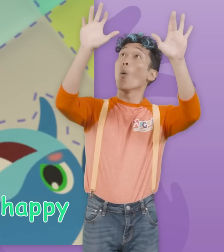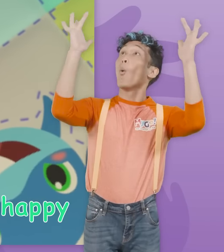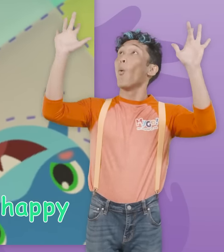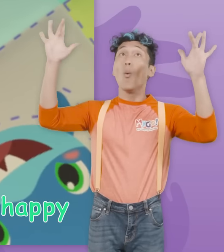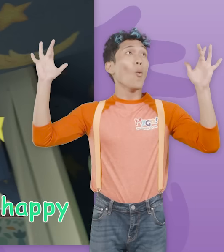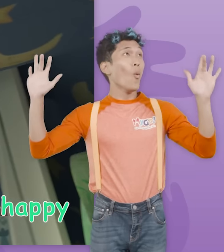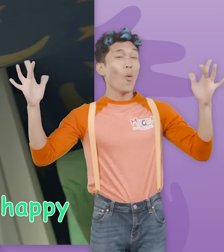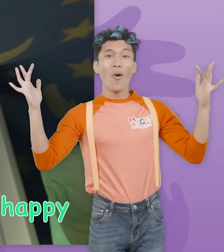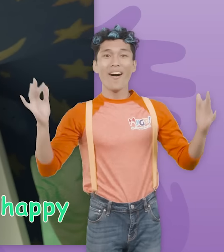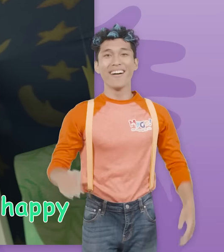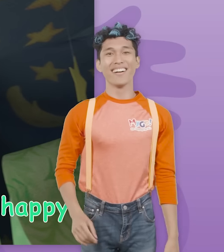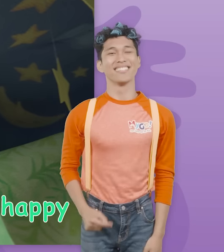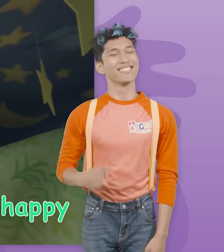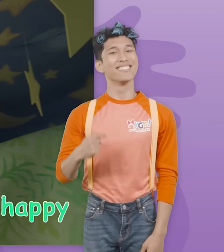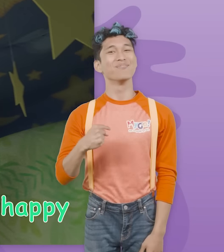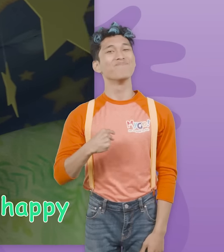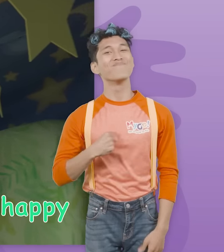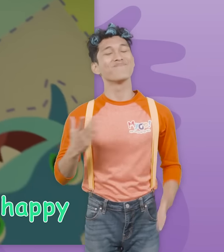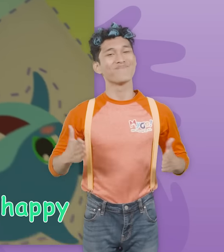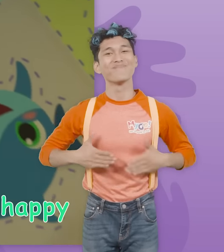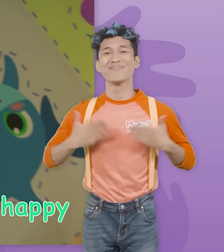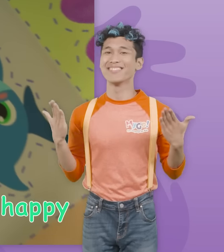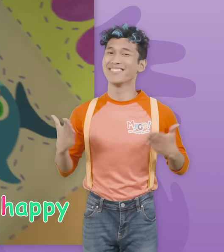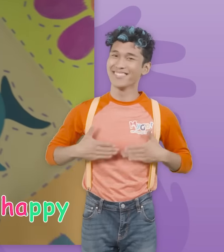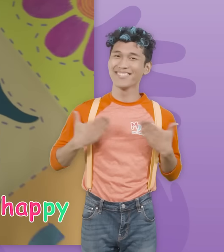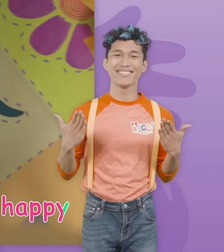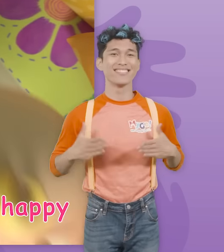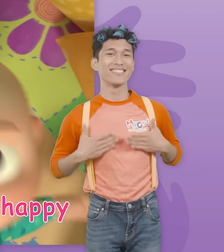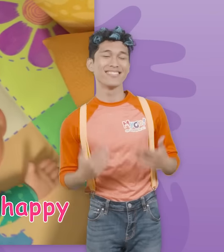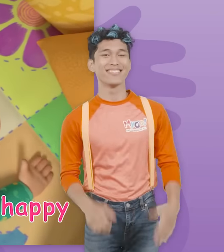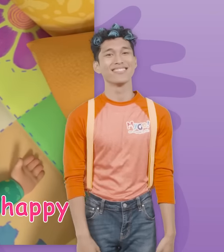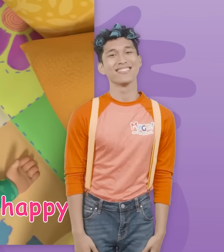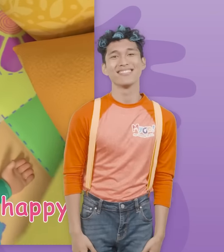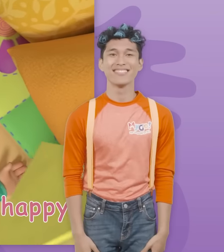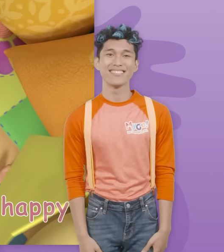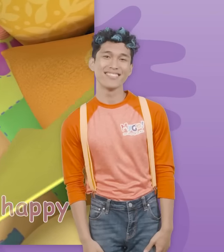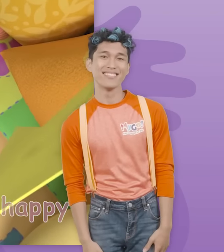the stars are bright It makes me happy